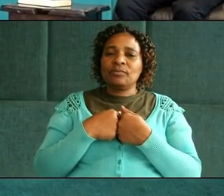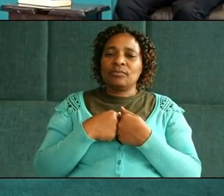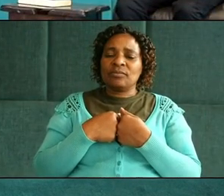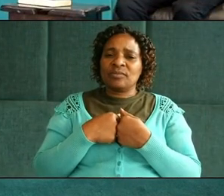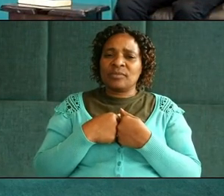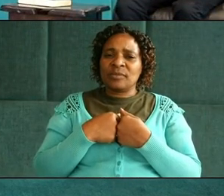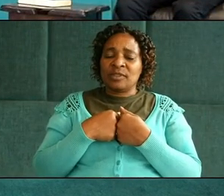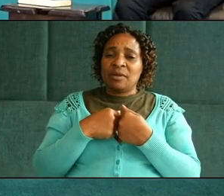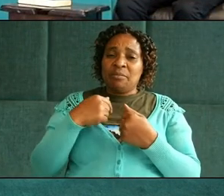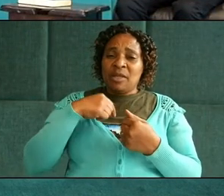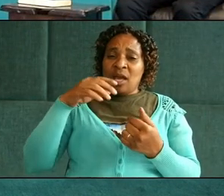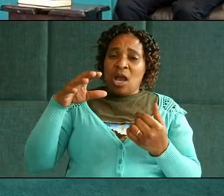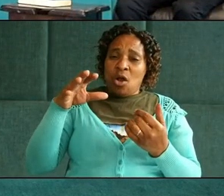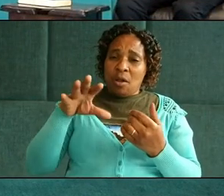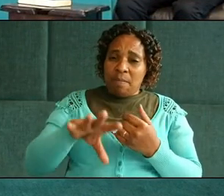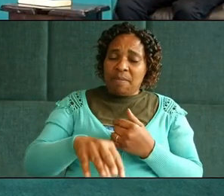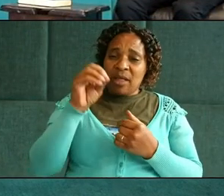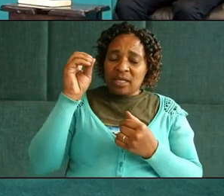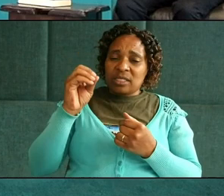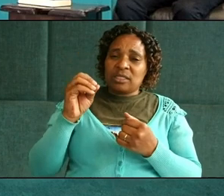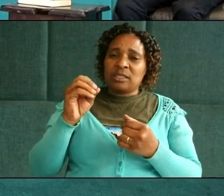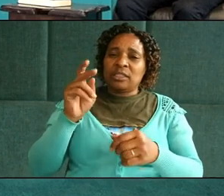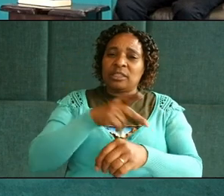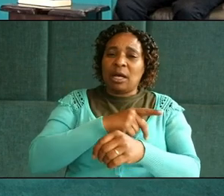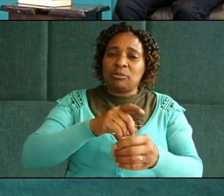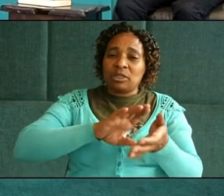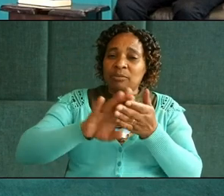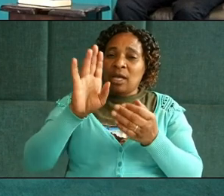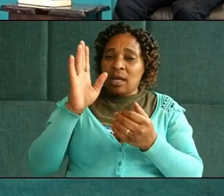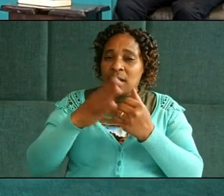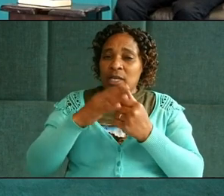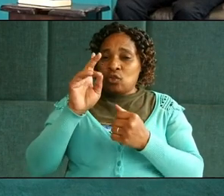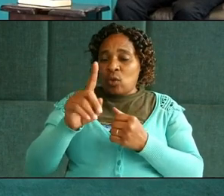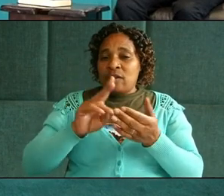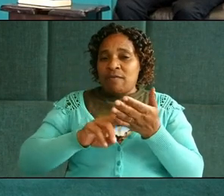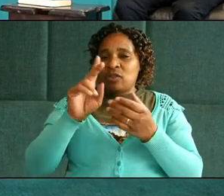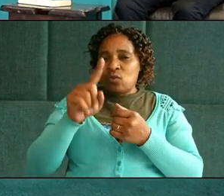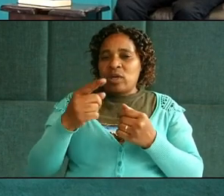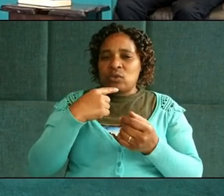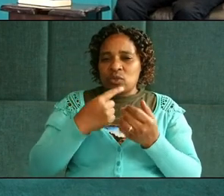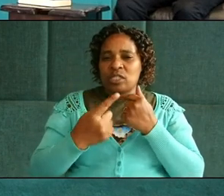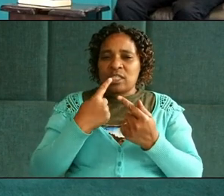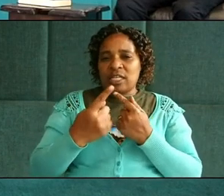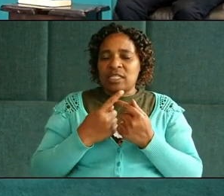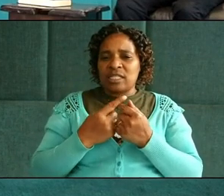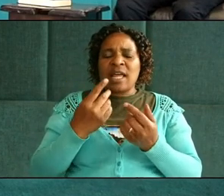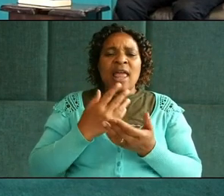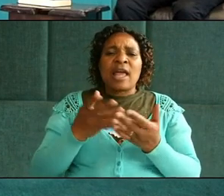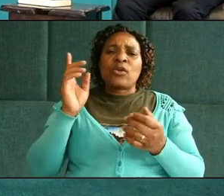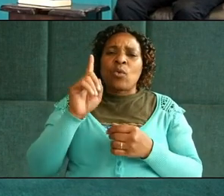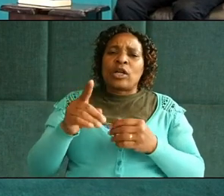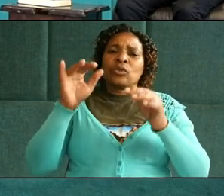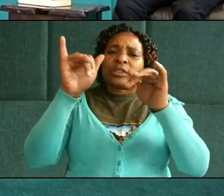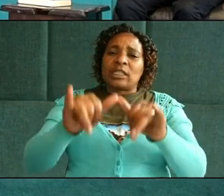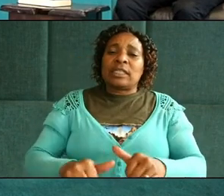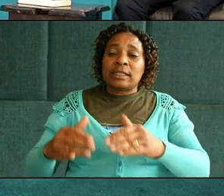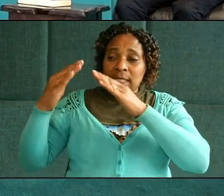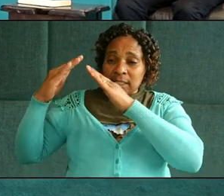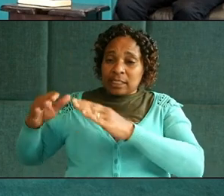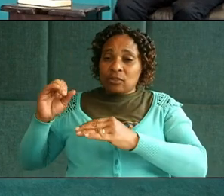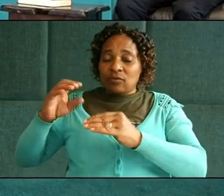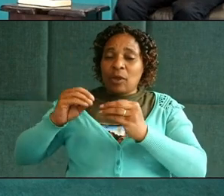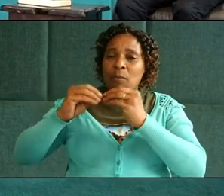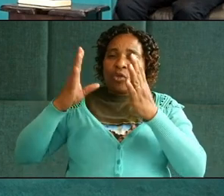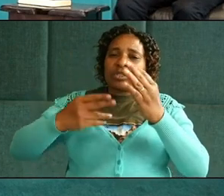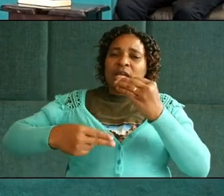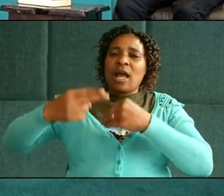I would pick Psalm chapter 91, verse 1. It says, whoever dwells in the shelter of the Most